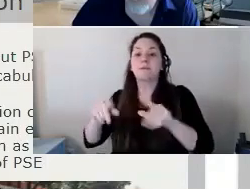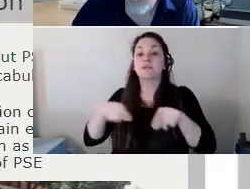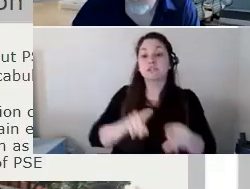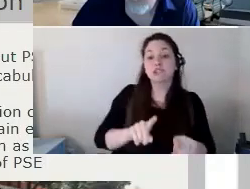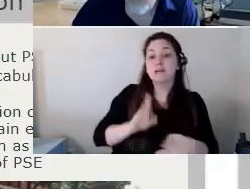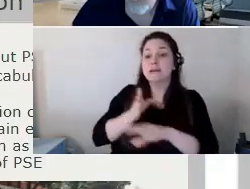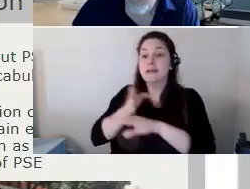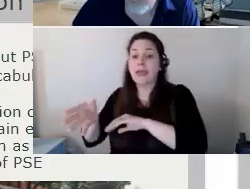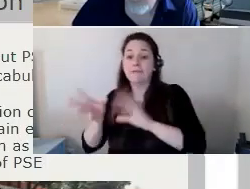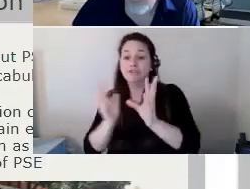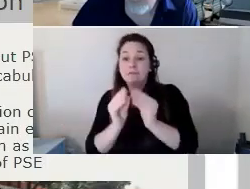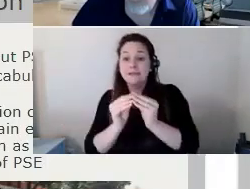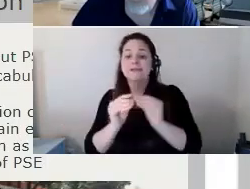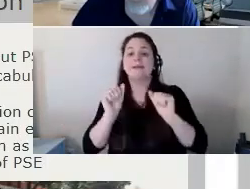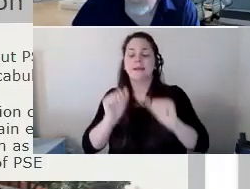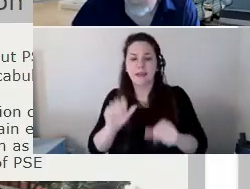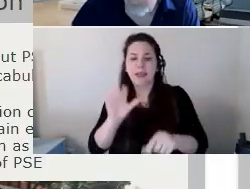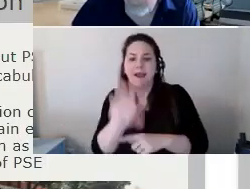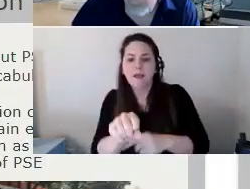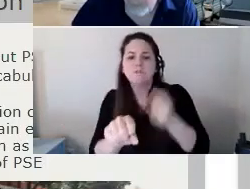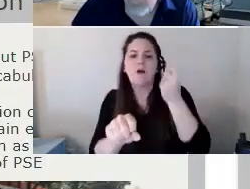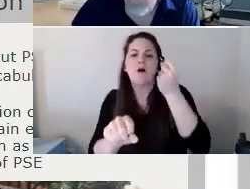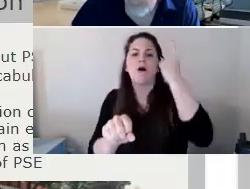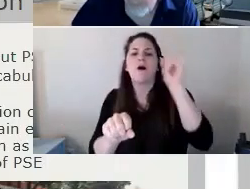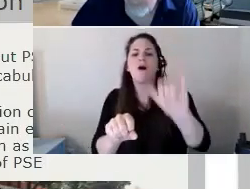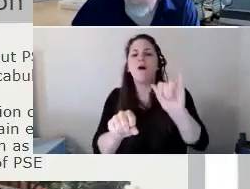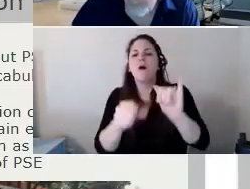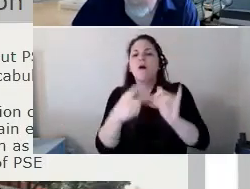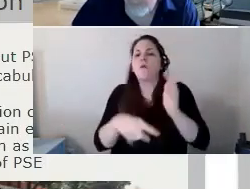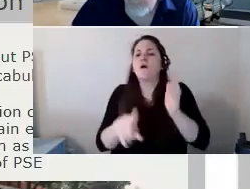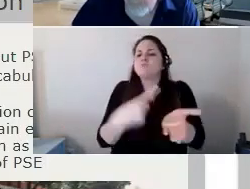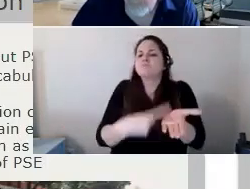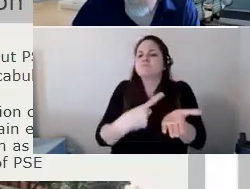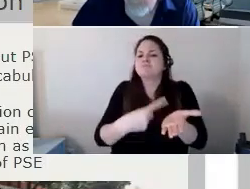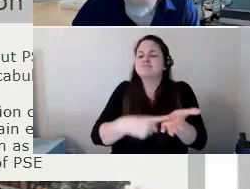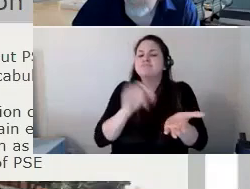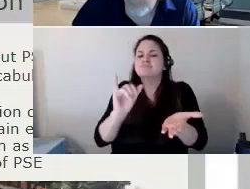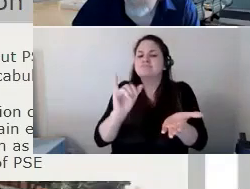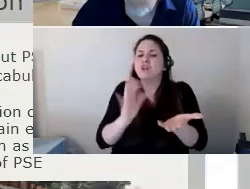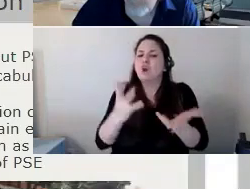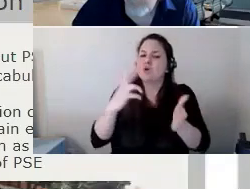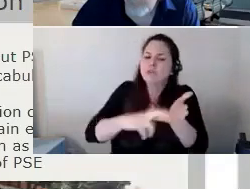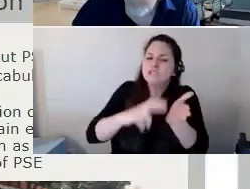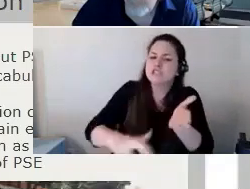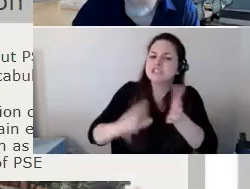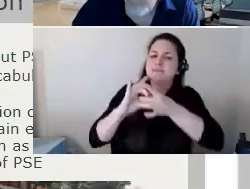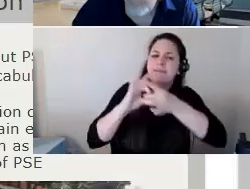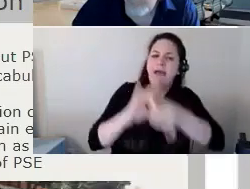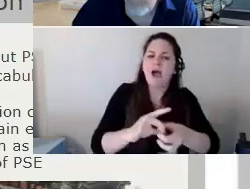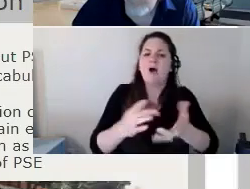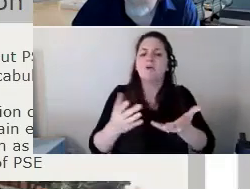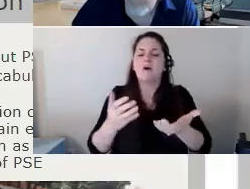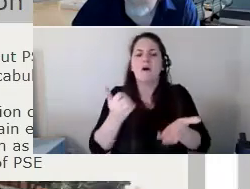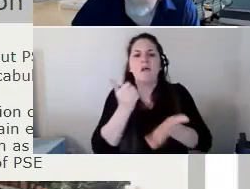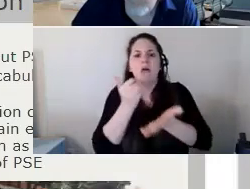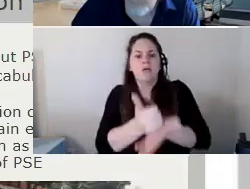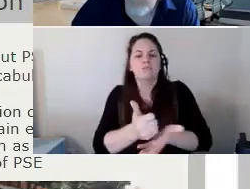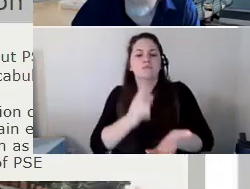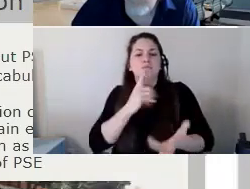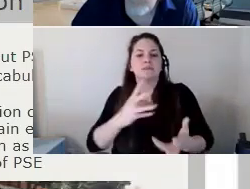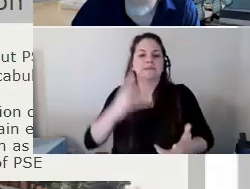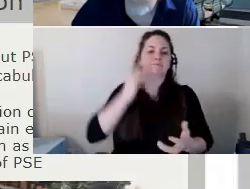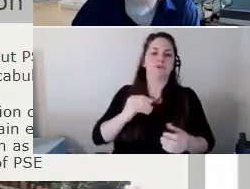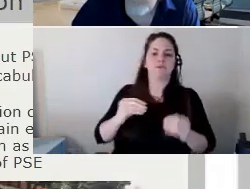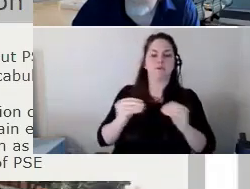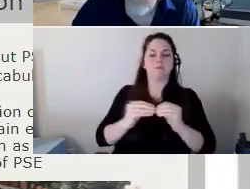meeting can capture the essence of what your research is about and make this whole thing come alive experientially.